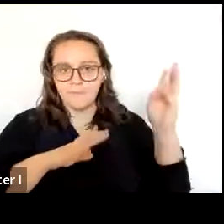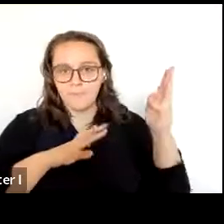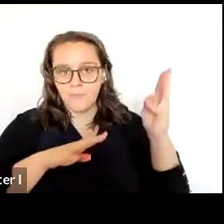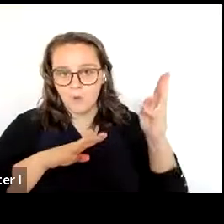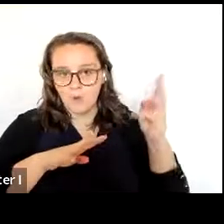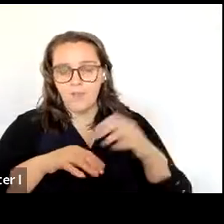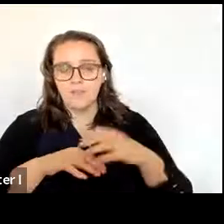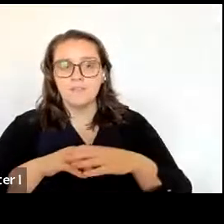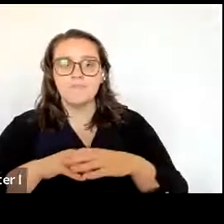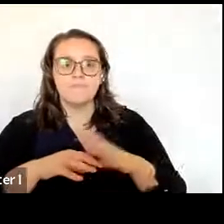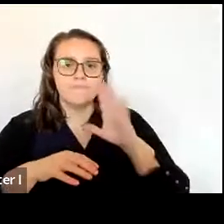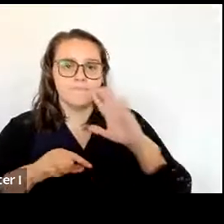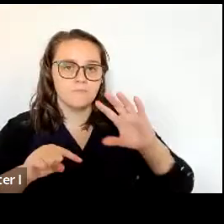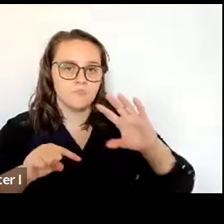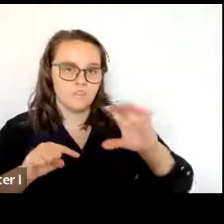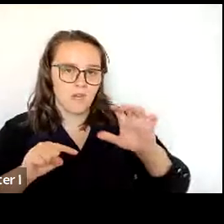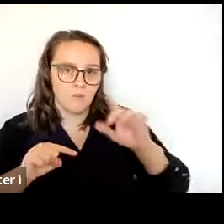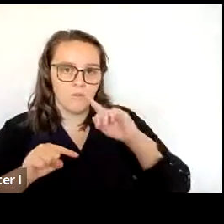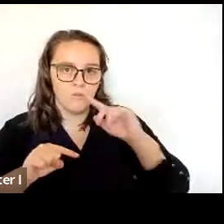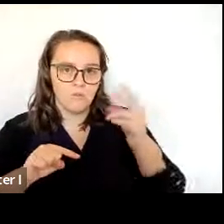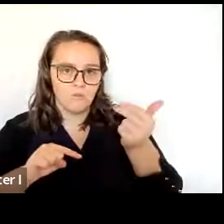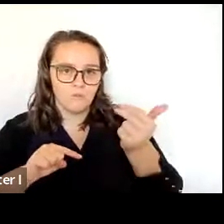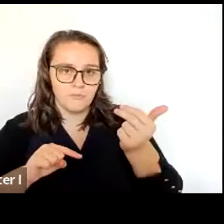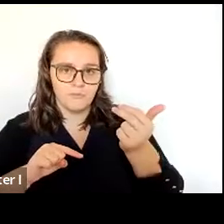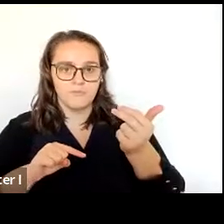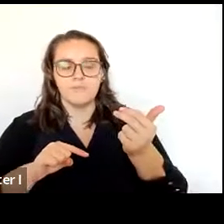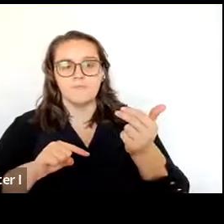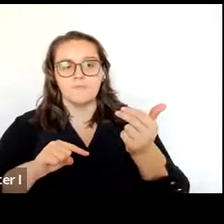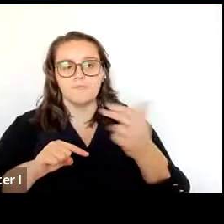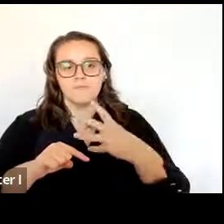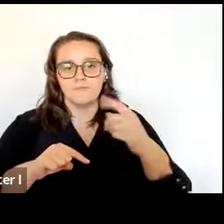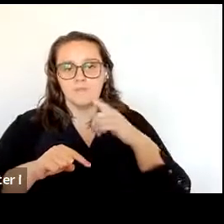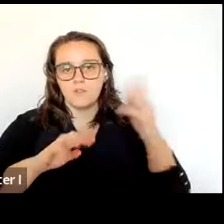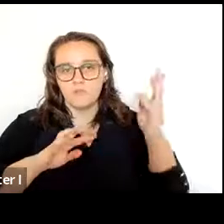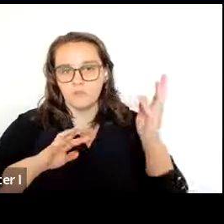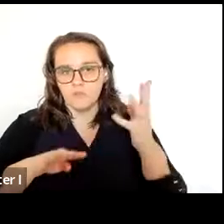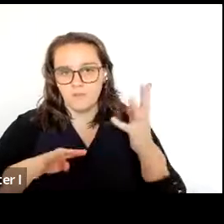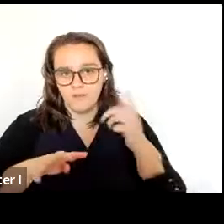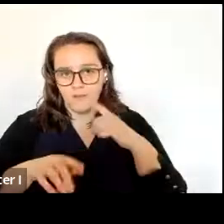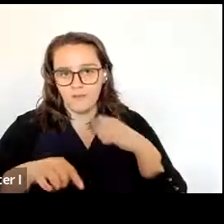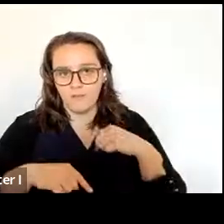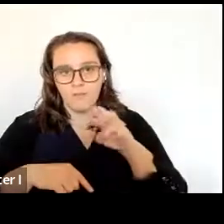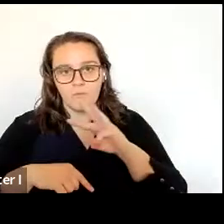on Council Channel 13, and I believe it's streaming on the Council's website,